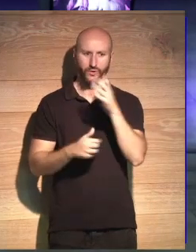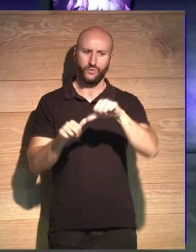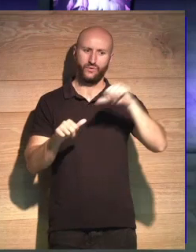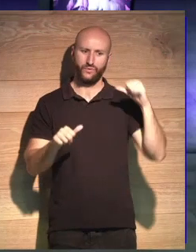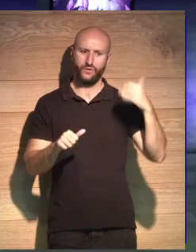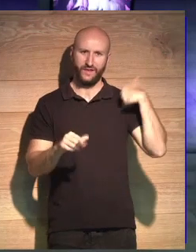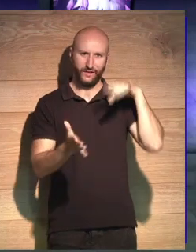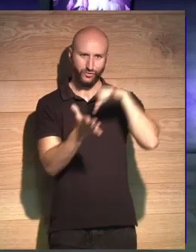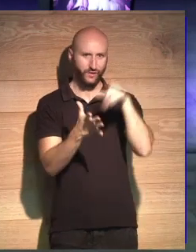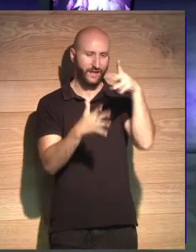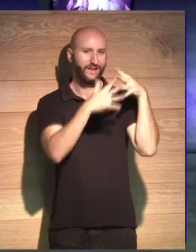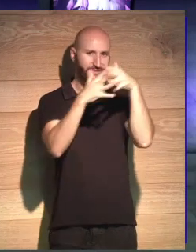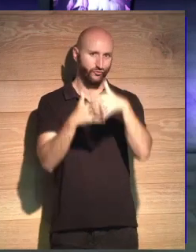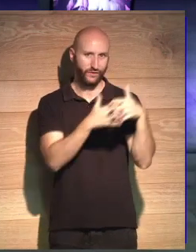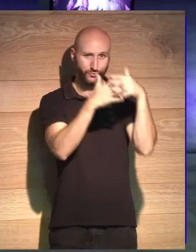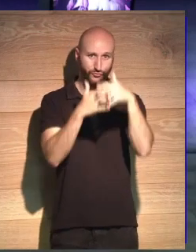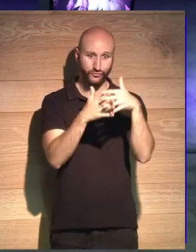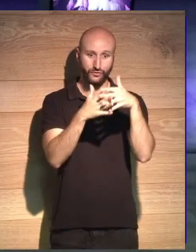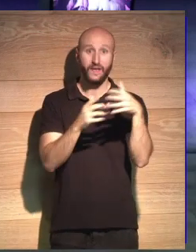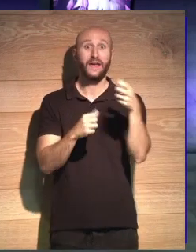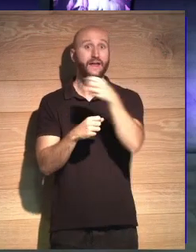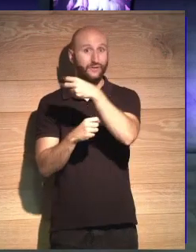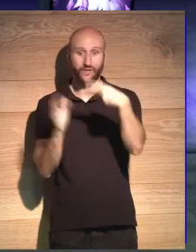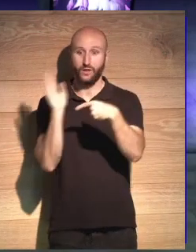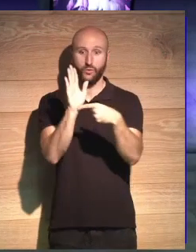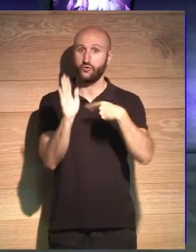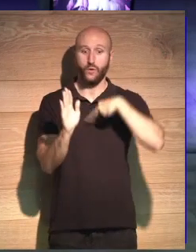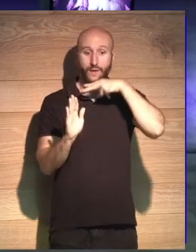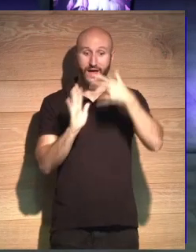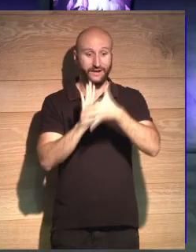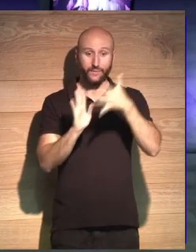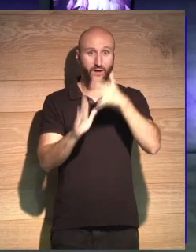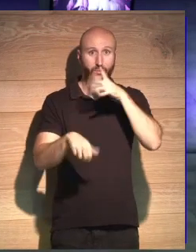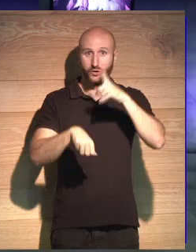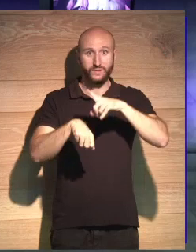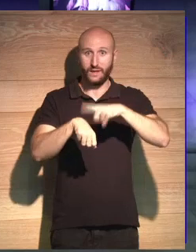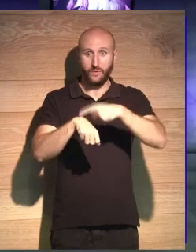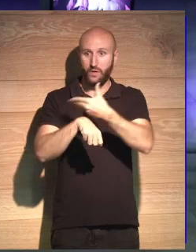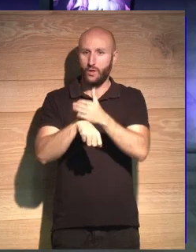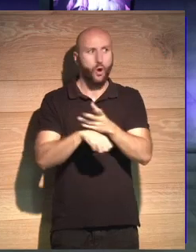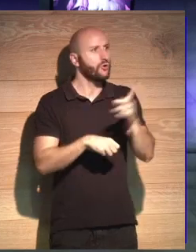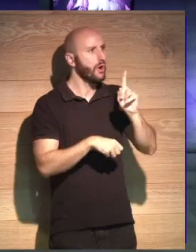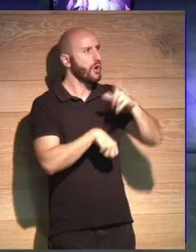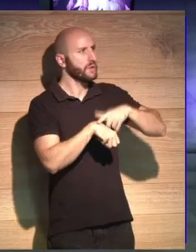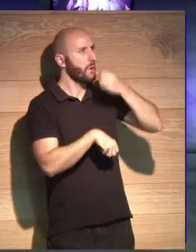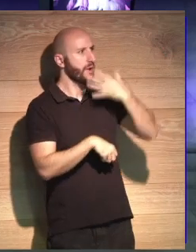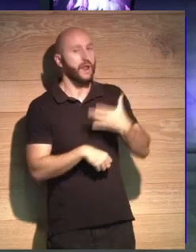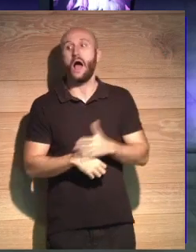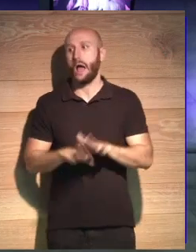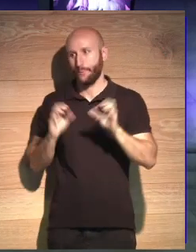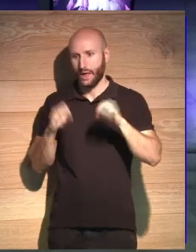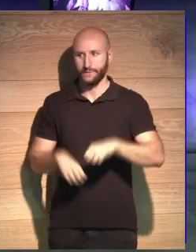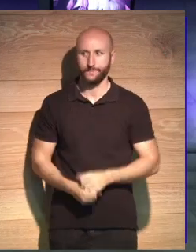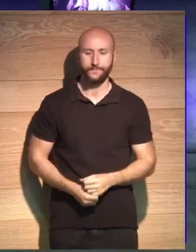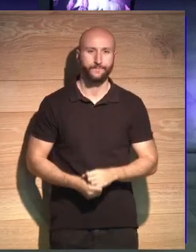do this. There have been attempts in the United States, and we published the results. I'm sorry if I'm talking too fast, but I don't